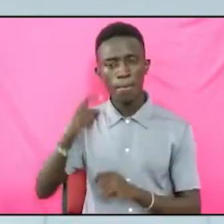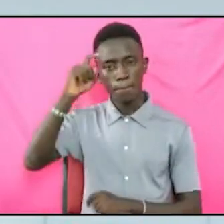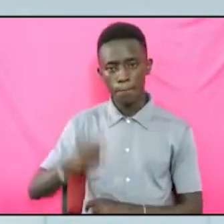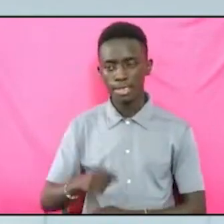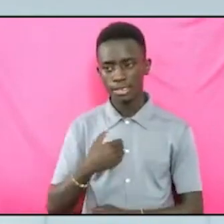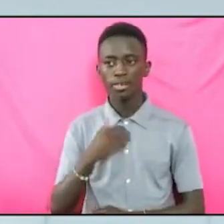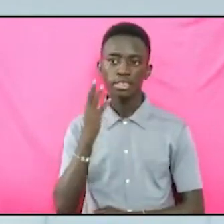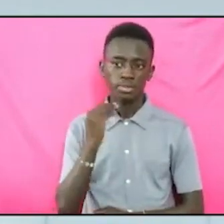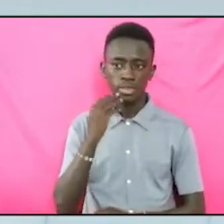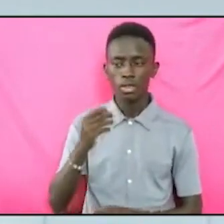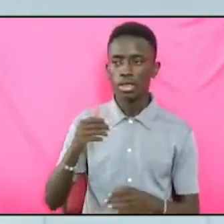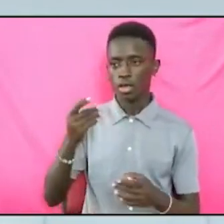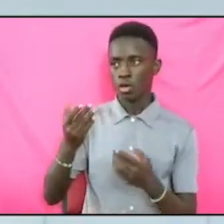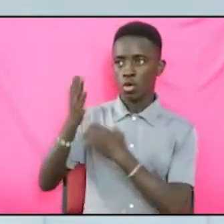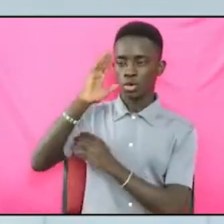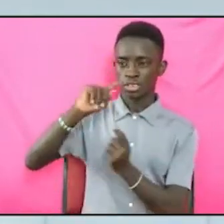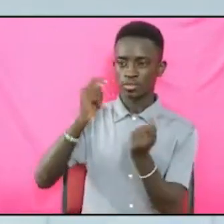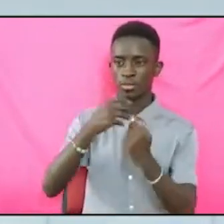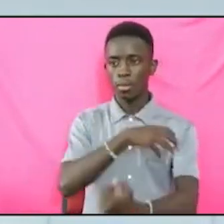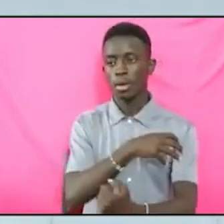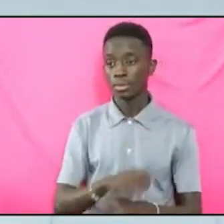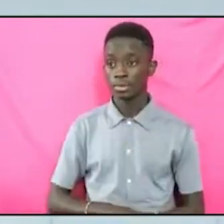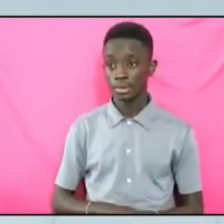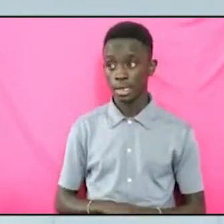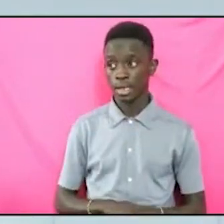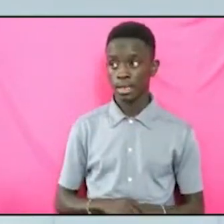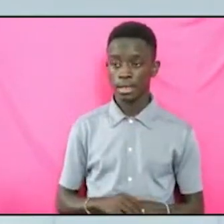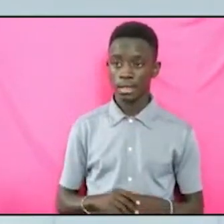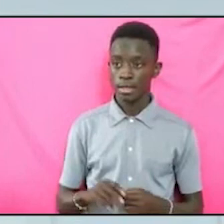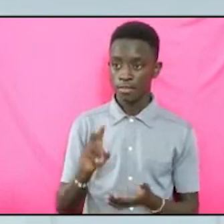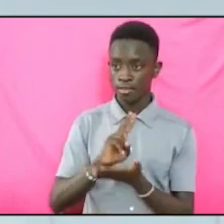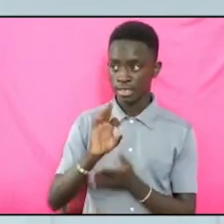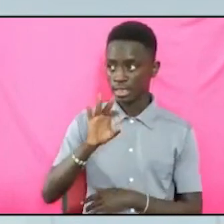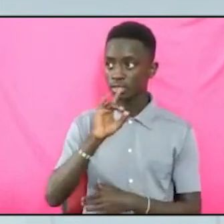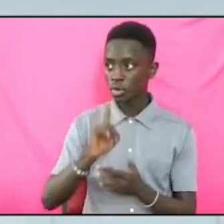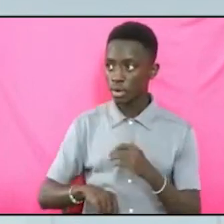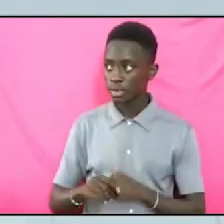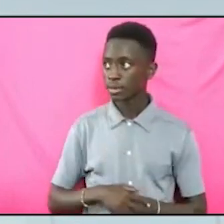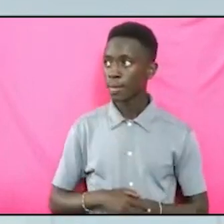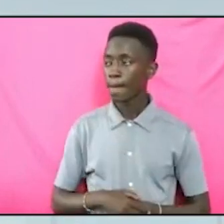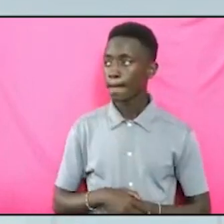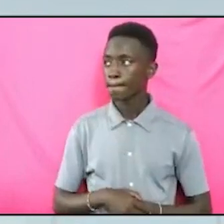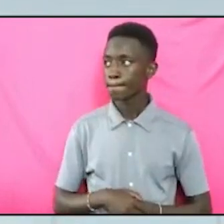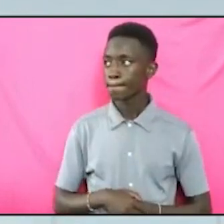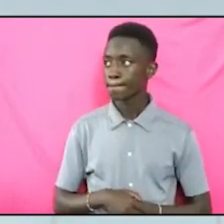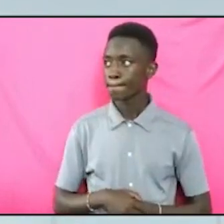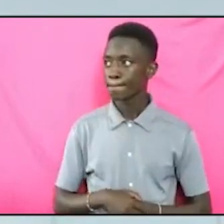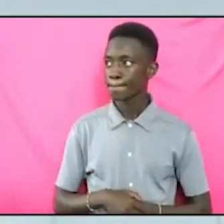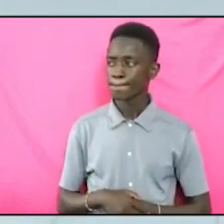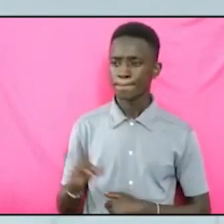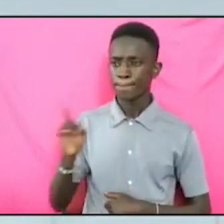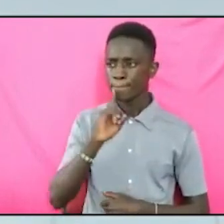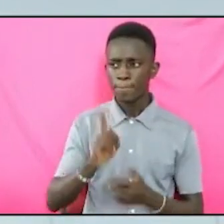God's transforming power. Verse 3. Verse 3 says, this is New Living Translation. It says, I wish